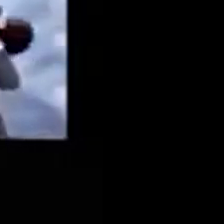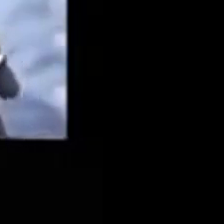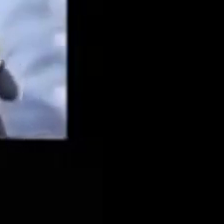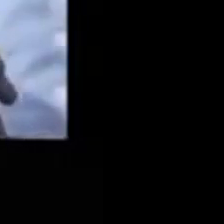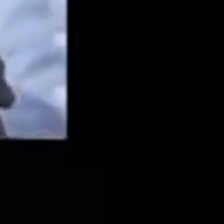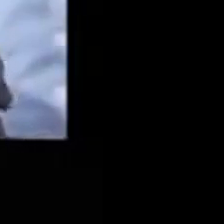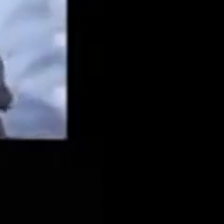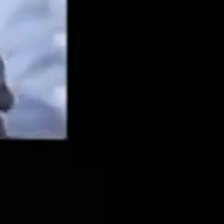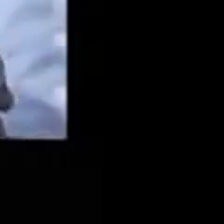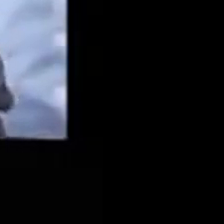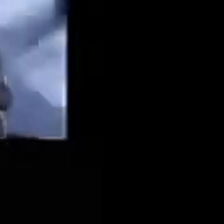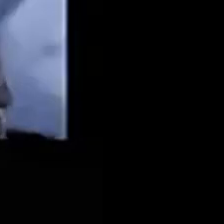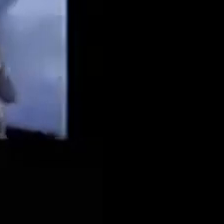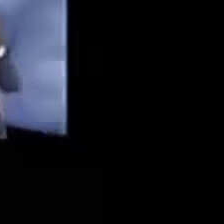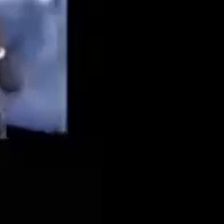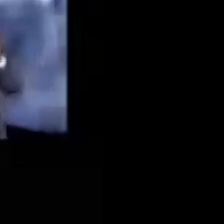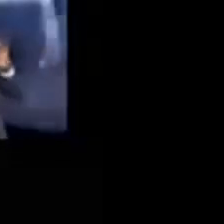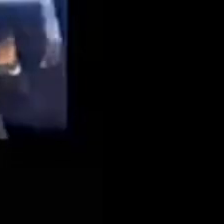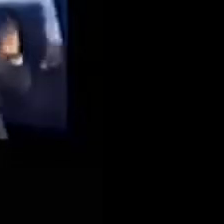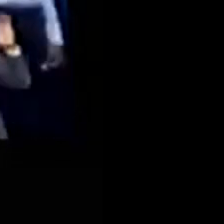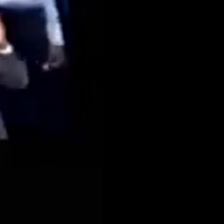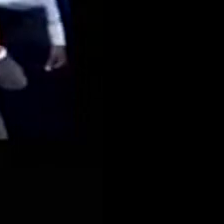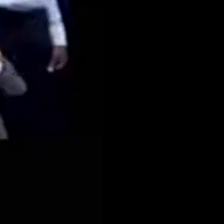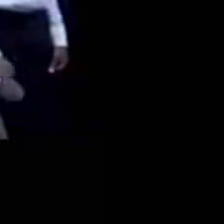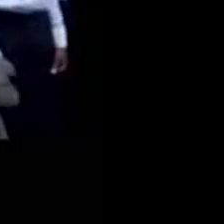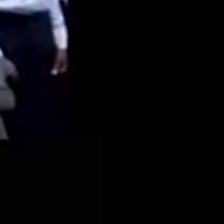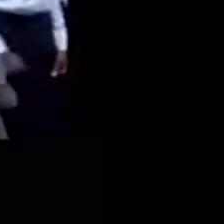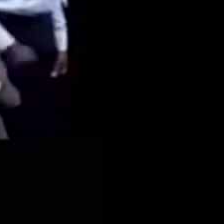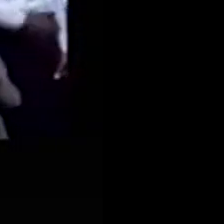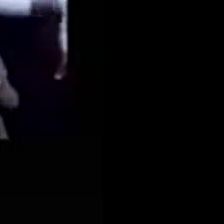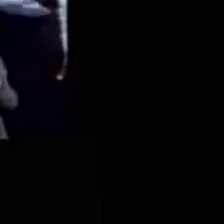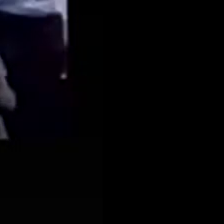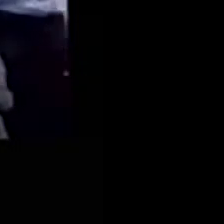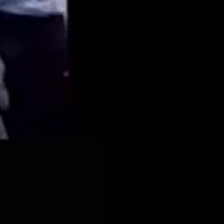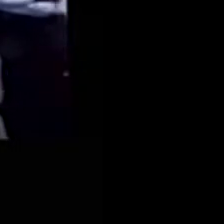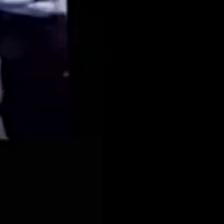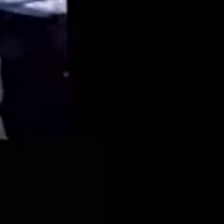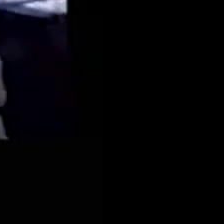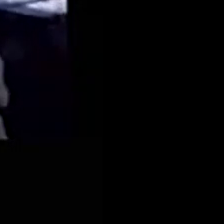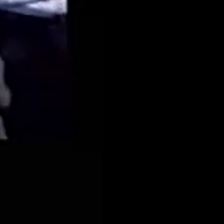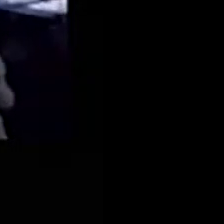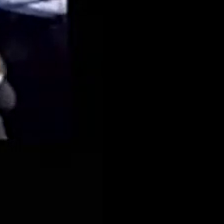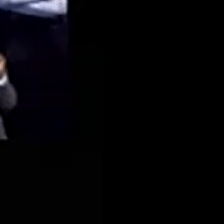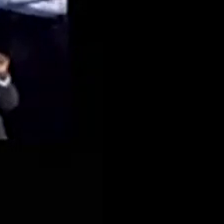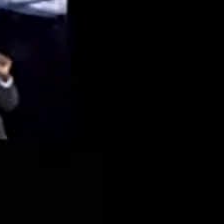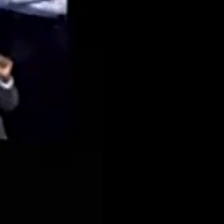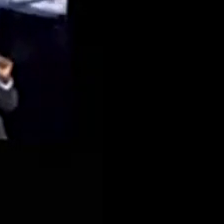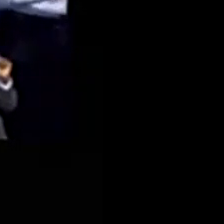grace and mercy. My